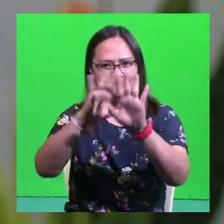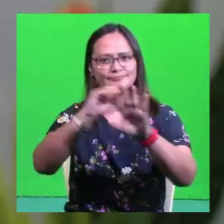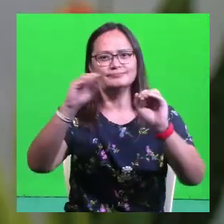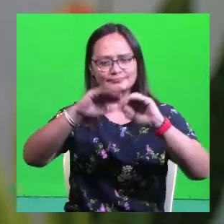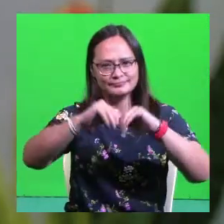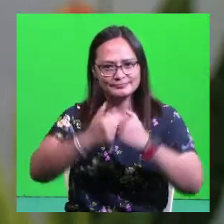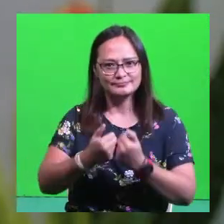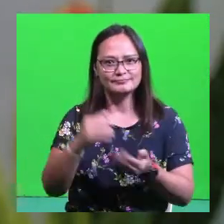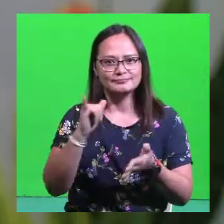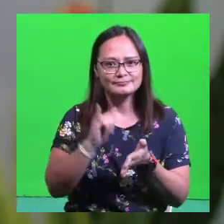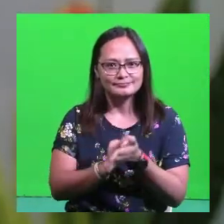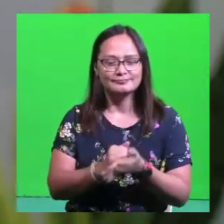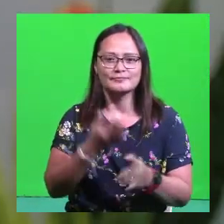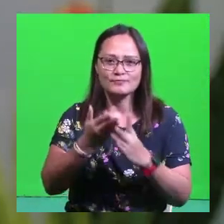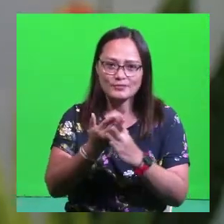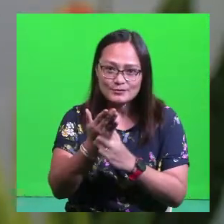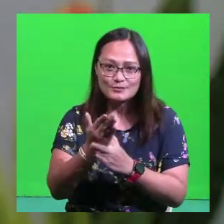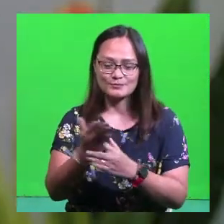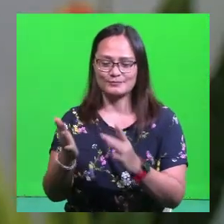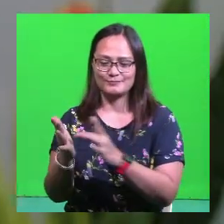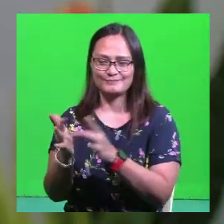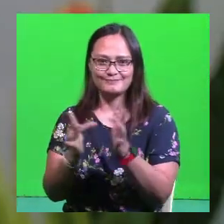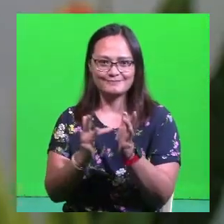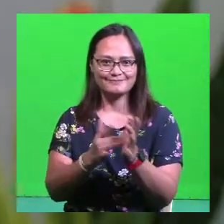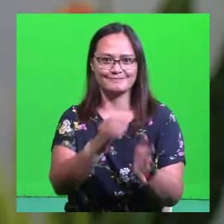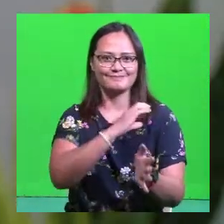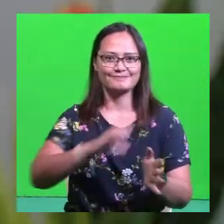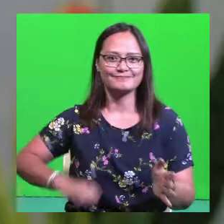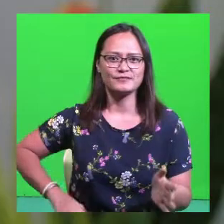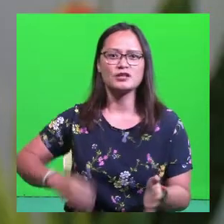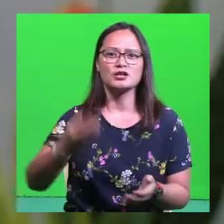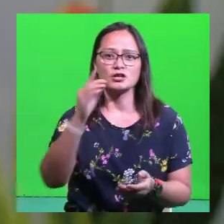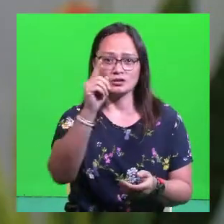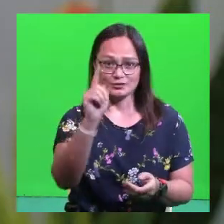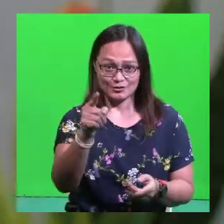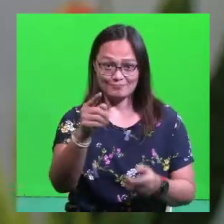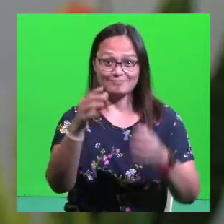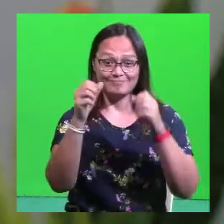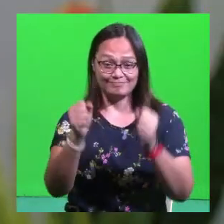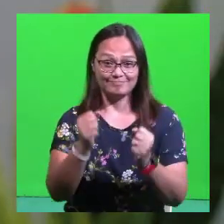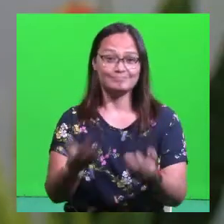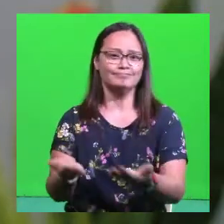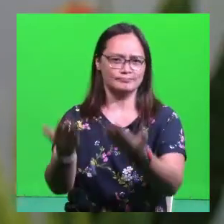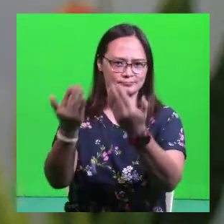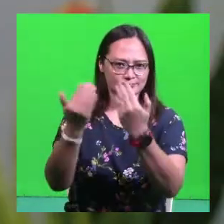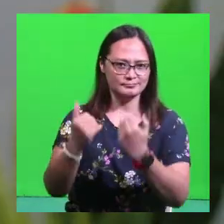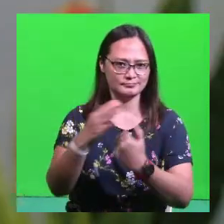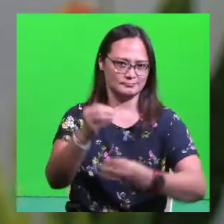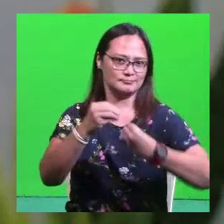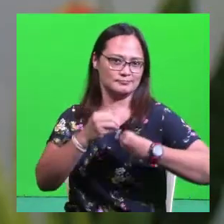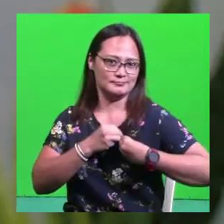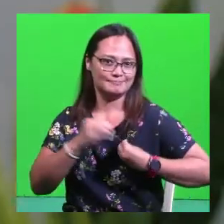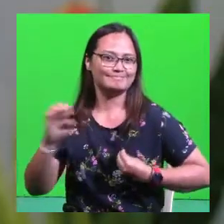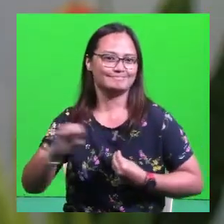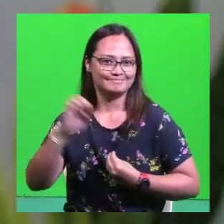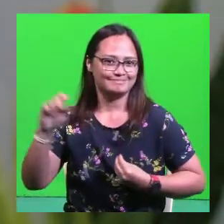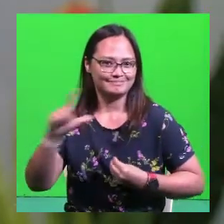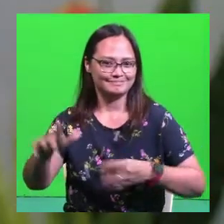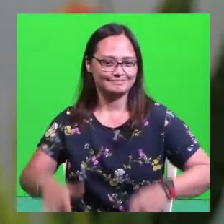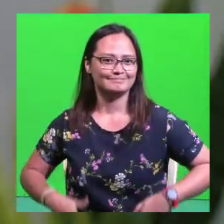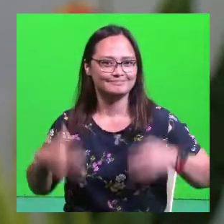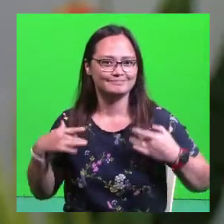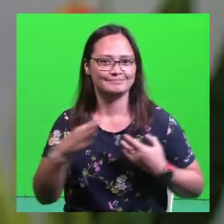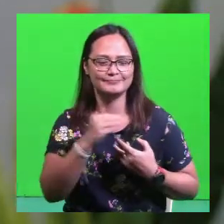and how that through the Lord Jesus Christ, you can come and